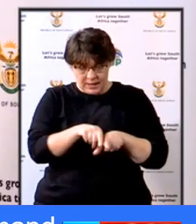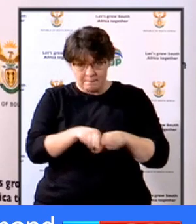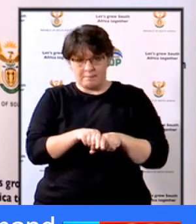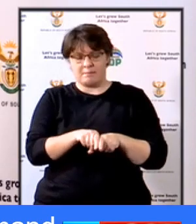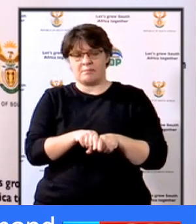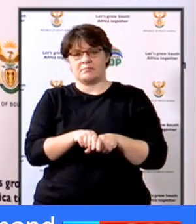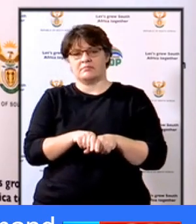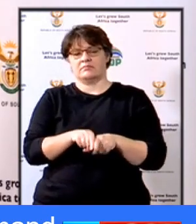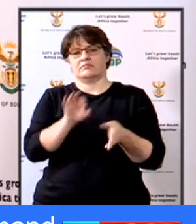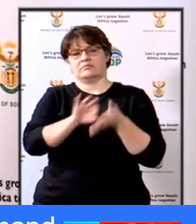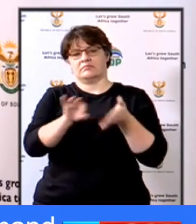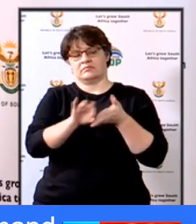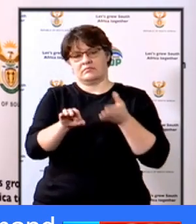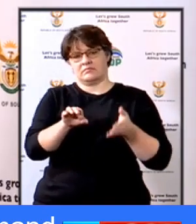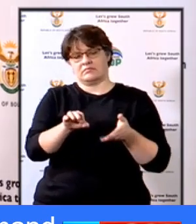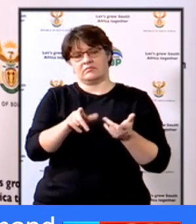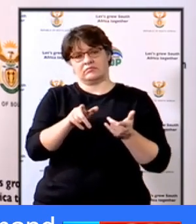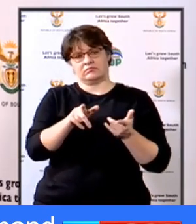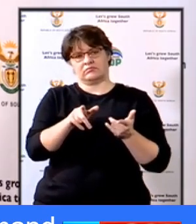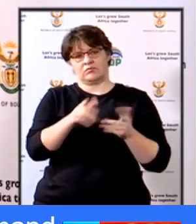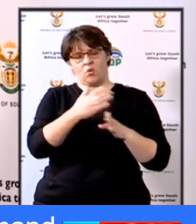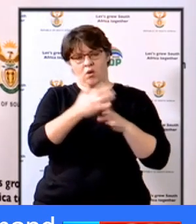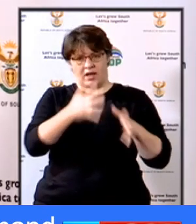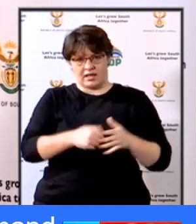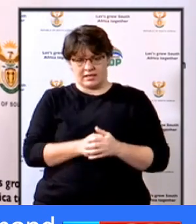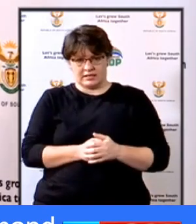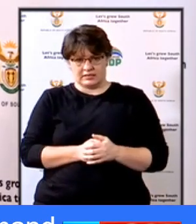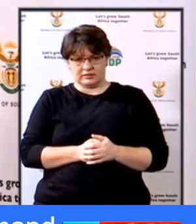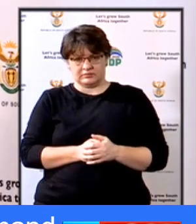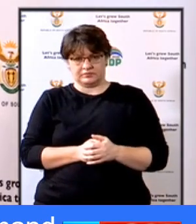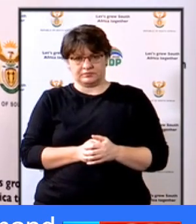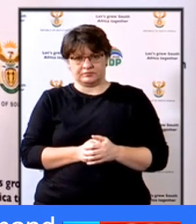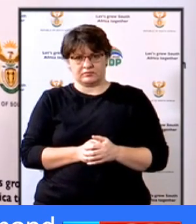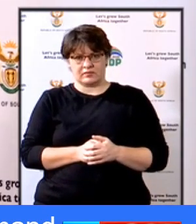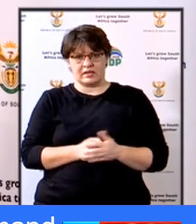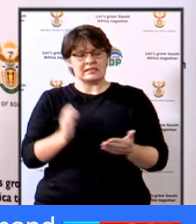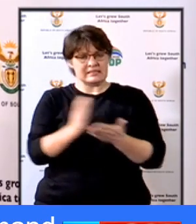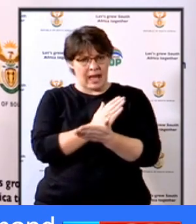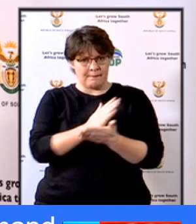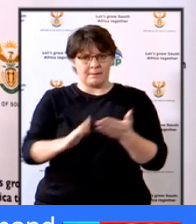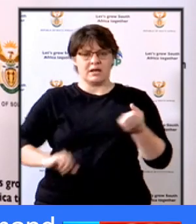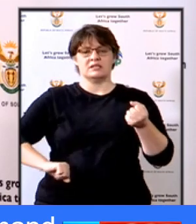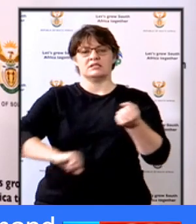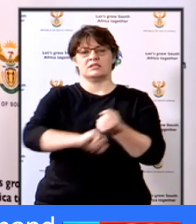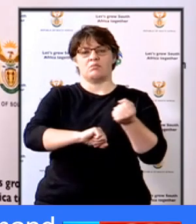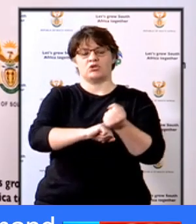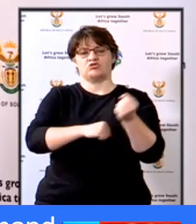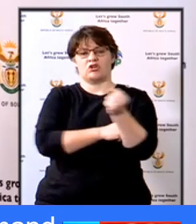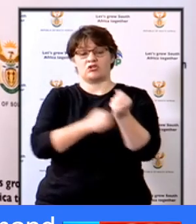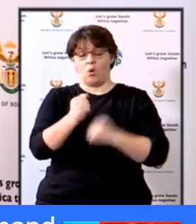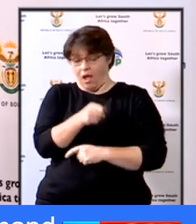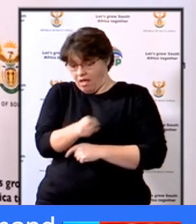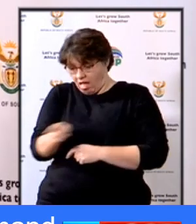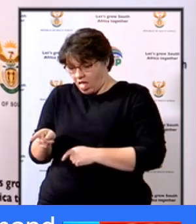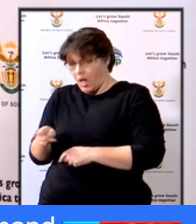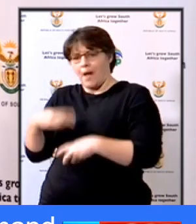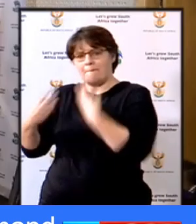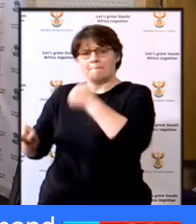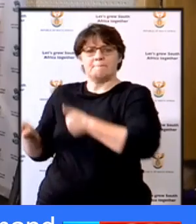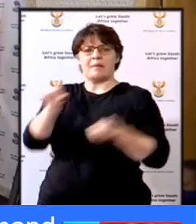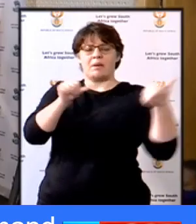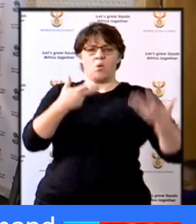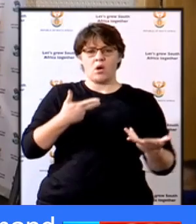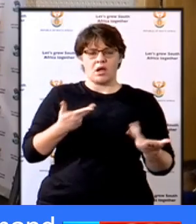workers. And also, some of them are actually a support structure for those who are going back to work. True, yes.